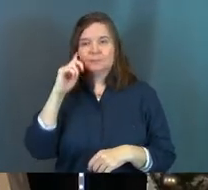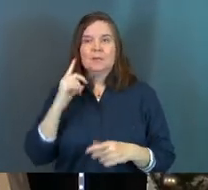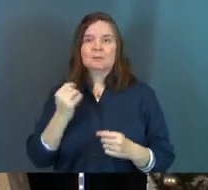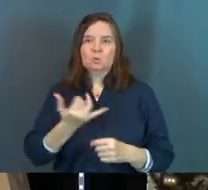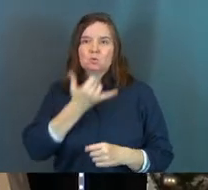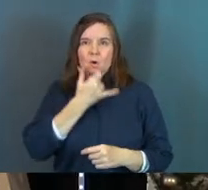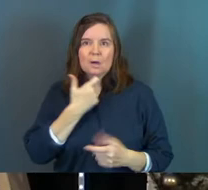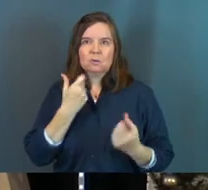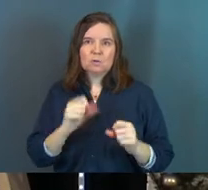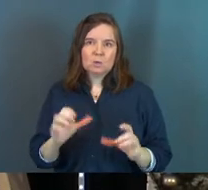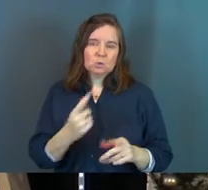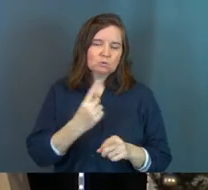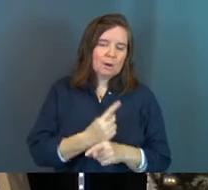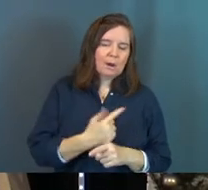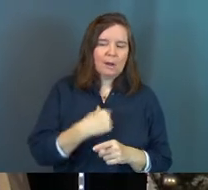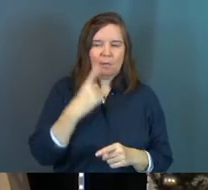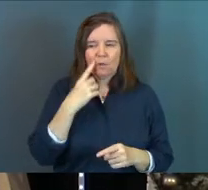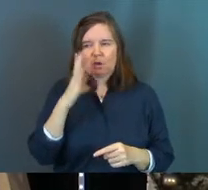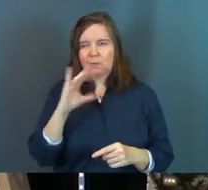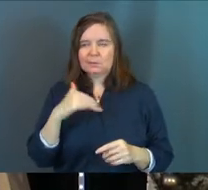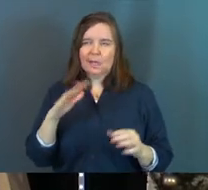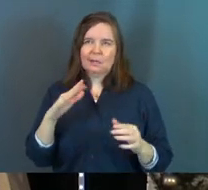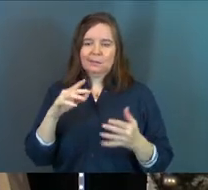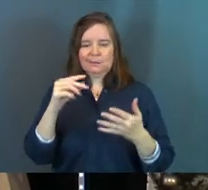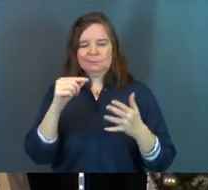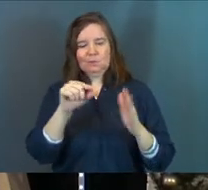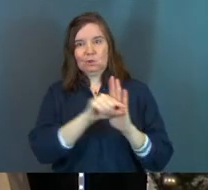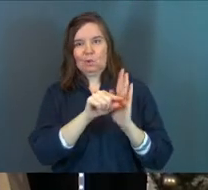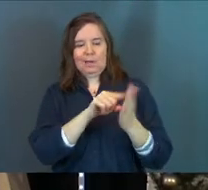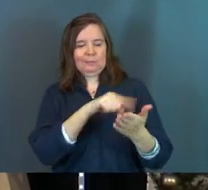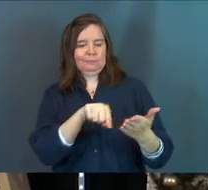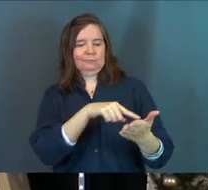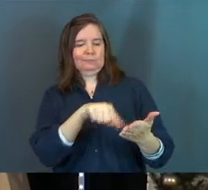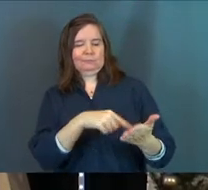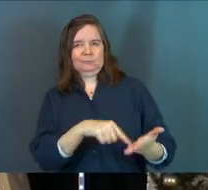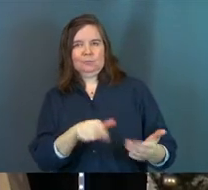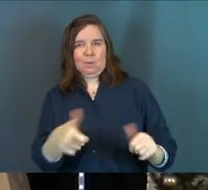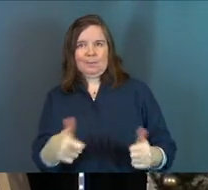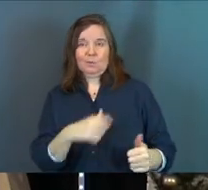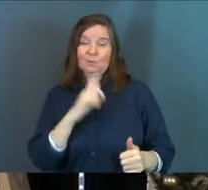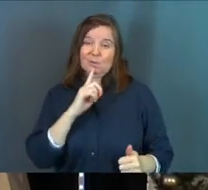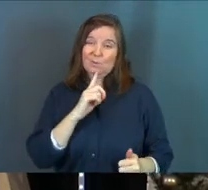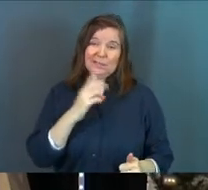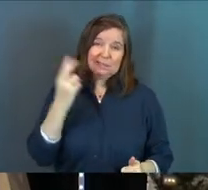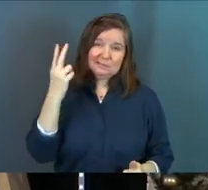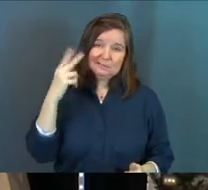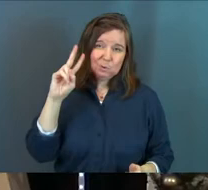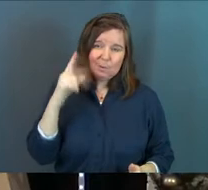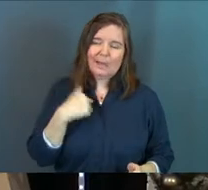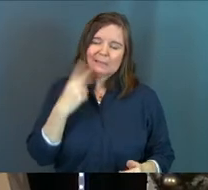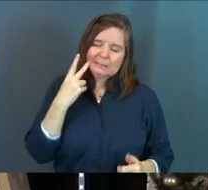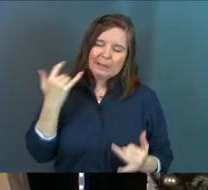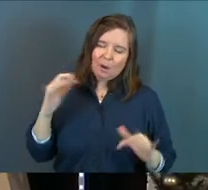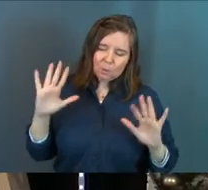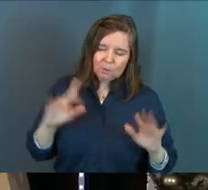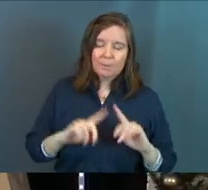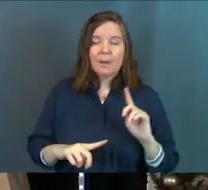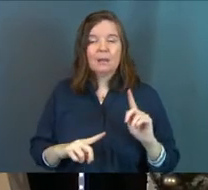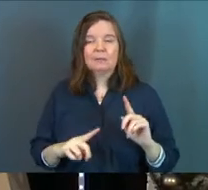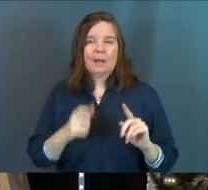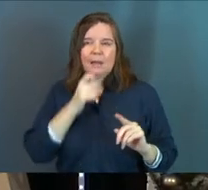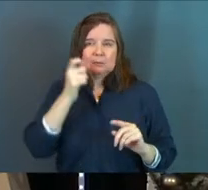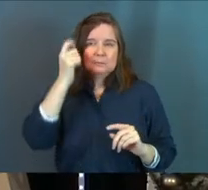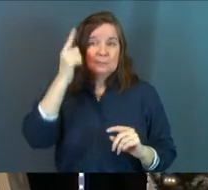doing it wrong, and I was trying to do it right and thought God was like grading my performance in my baptism, which is really, really dumb. I can see that now, but it's